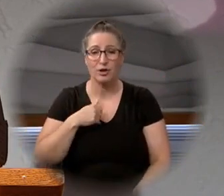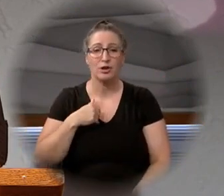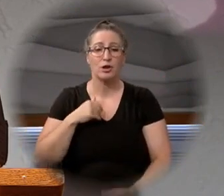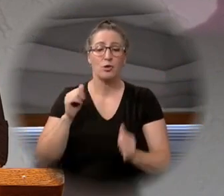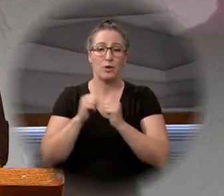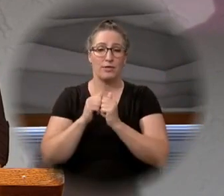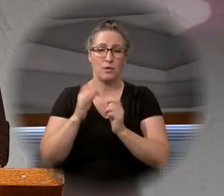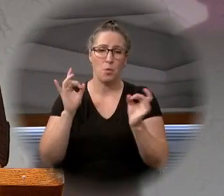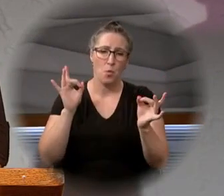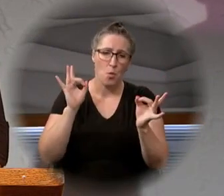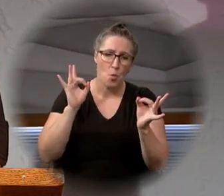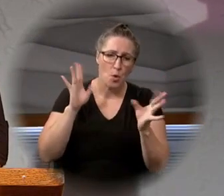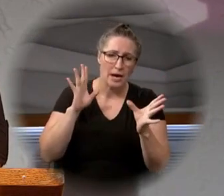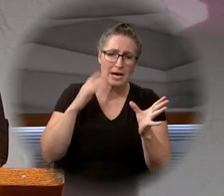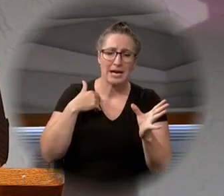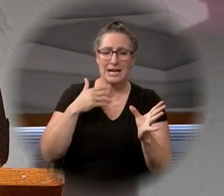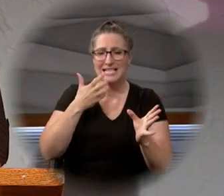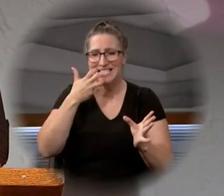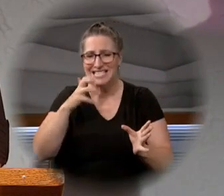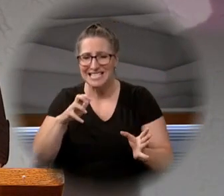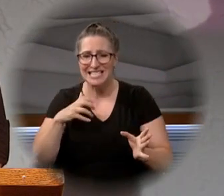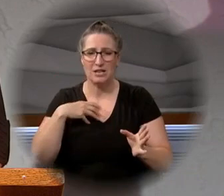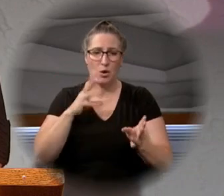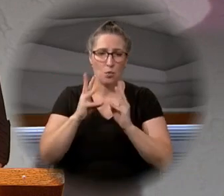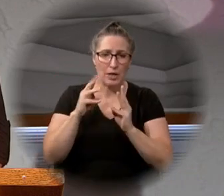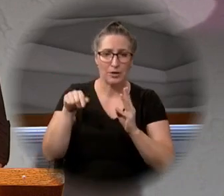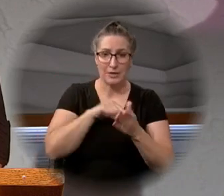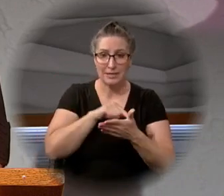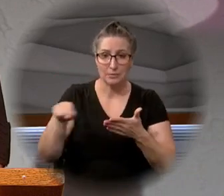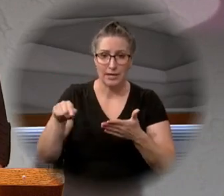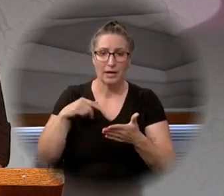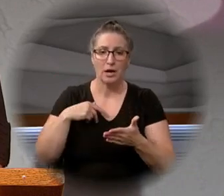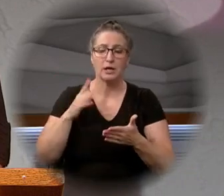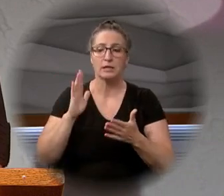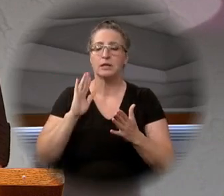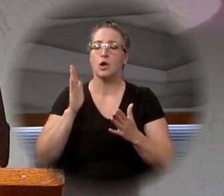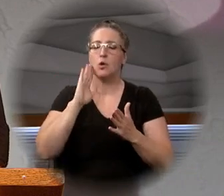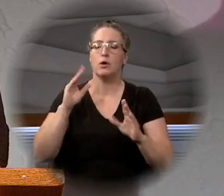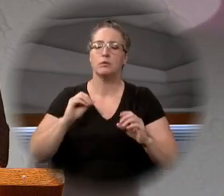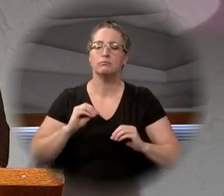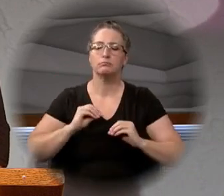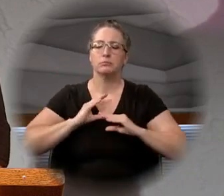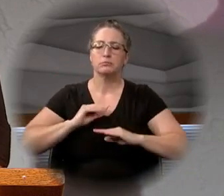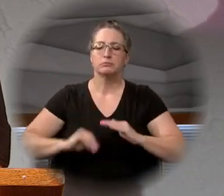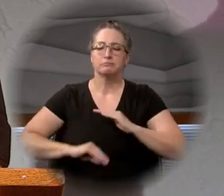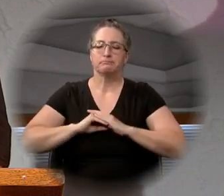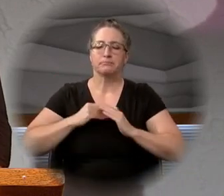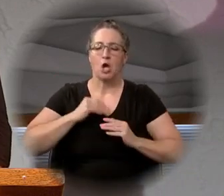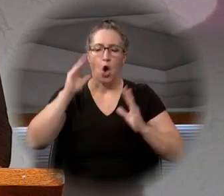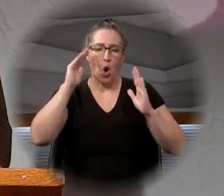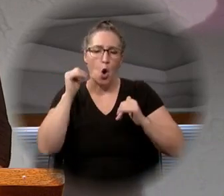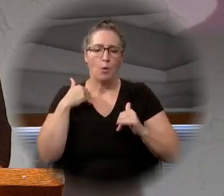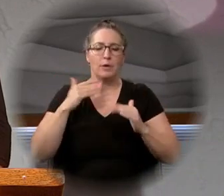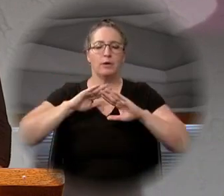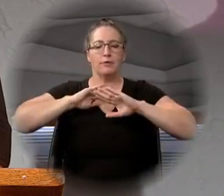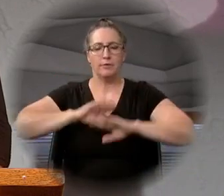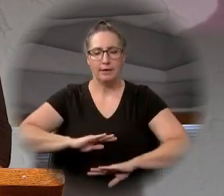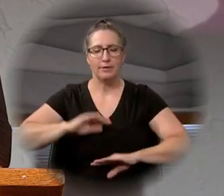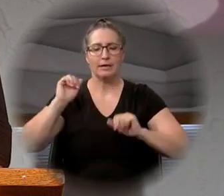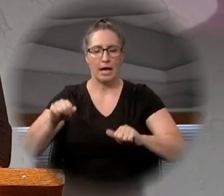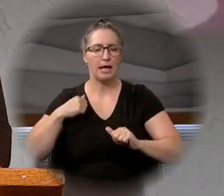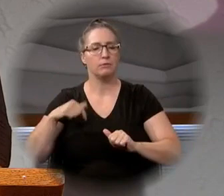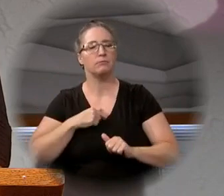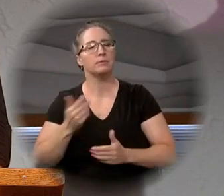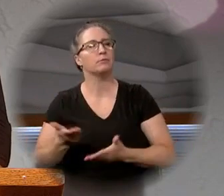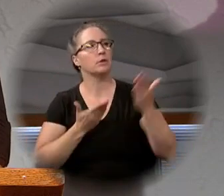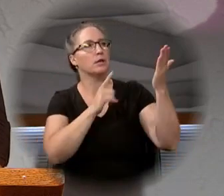the intense heat and weather this week, that they may find relief and be filled with hope. We pray to the Lord. Lord, hear